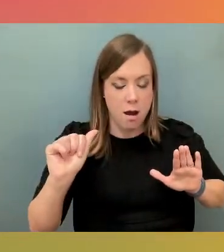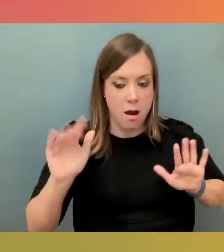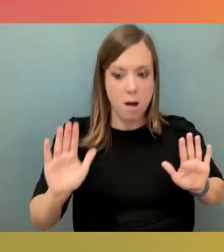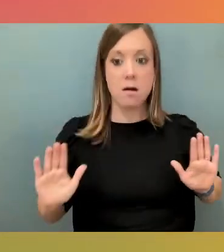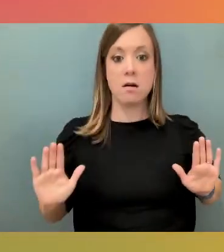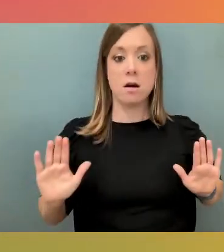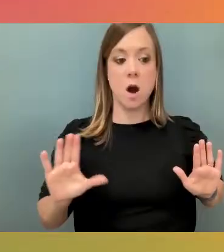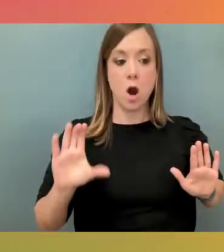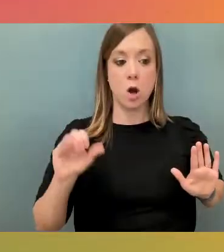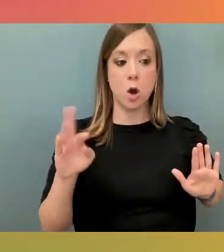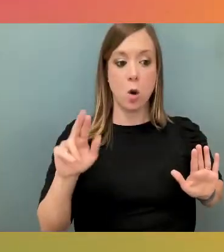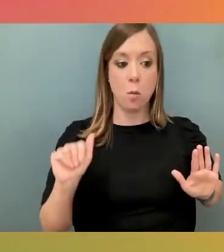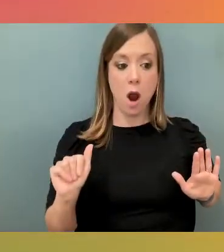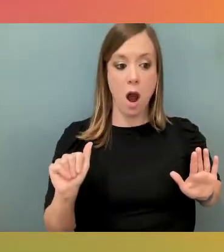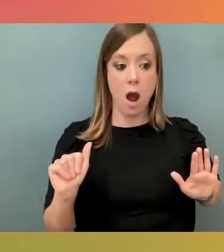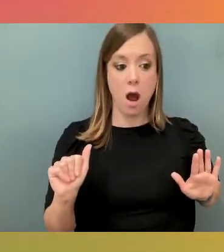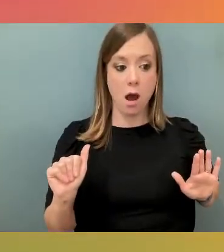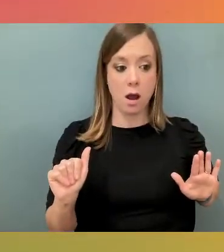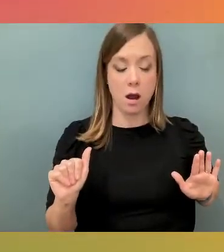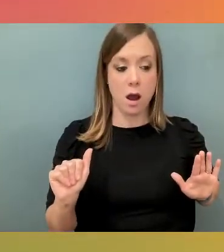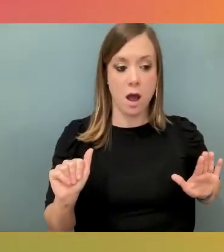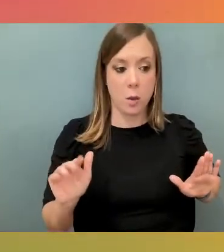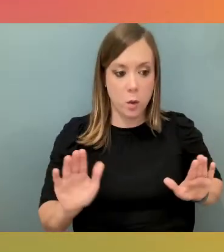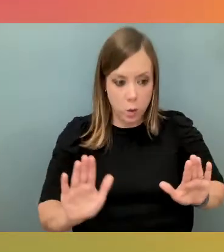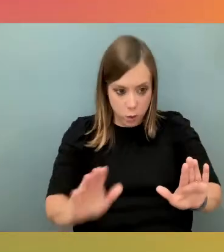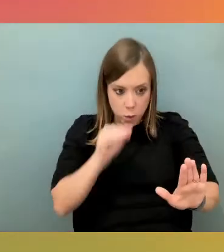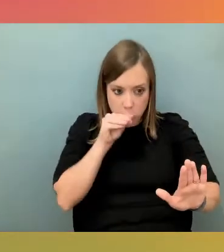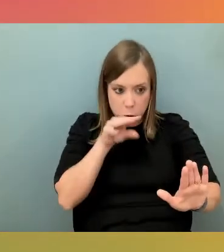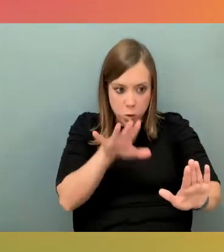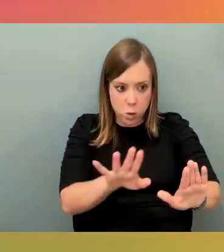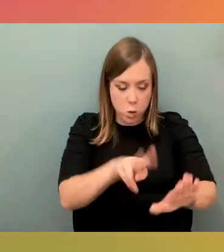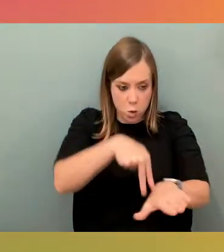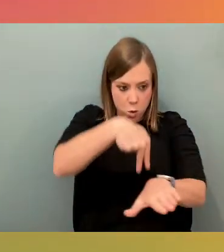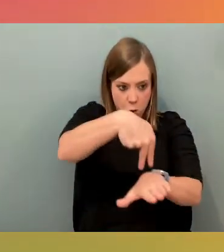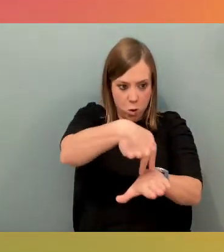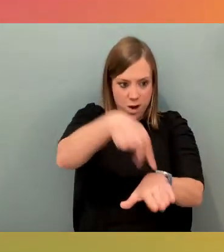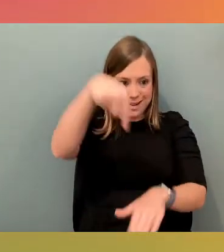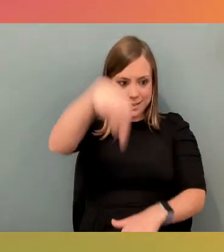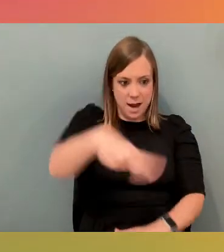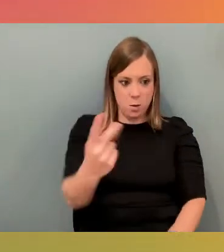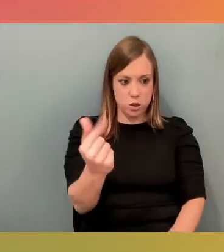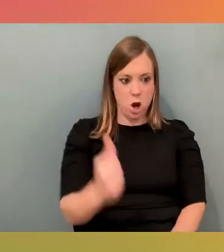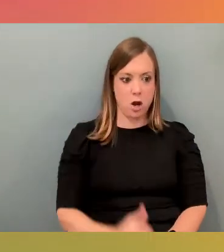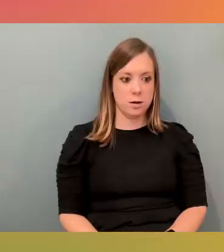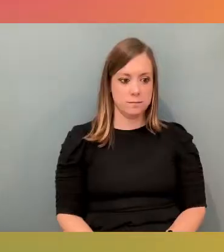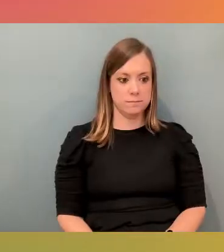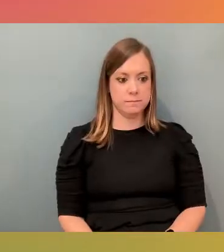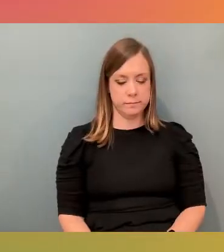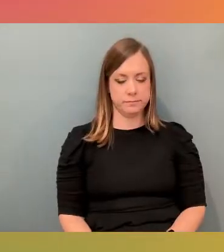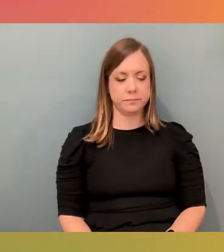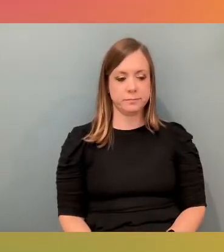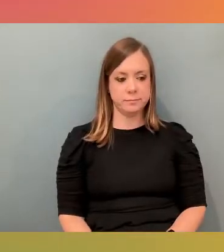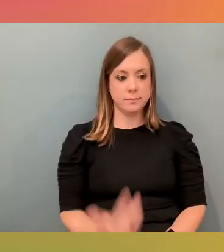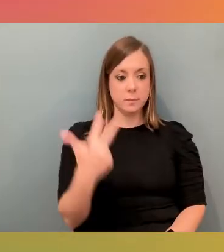dog. And exhale to downward facing dog. 3 breaths right here.